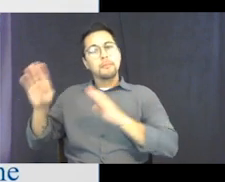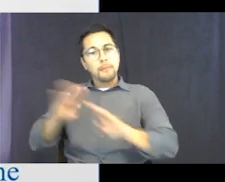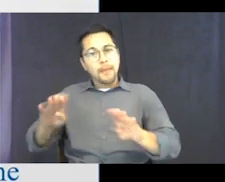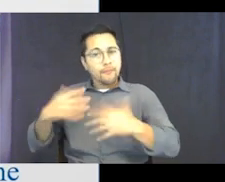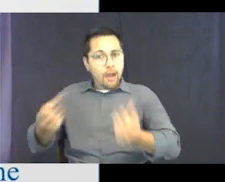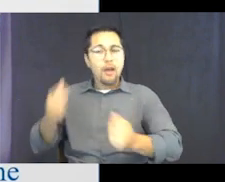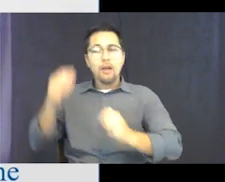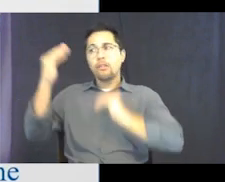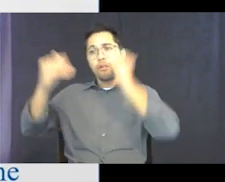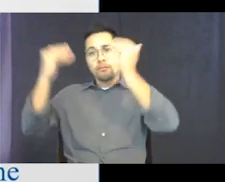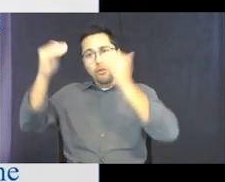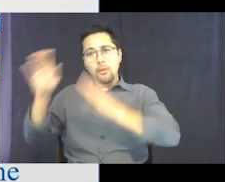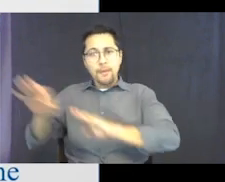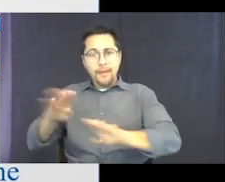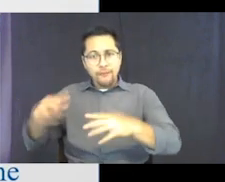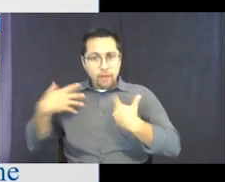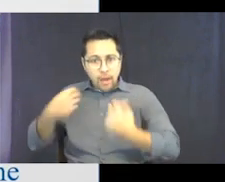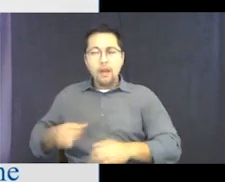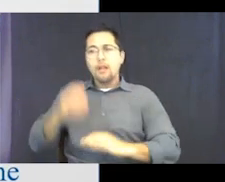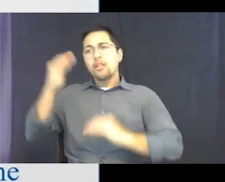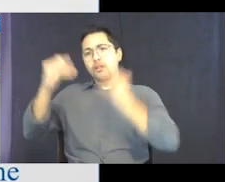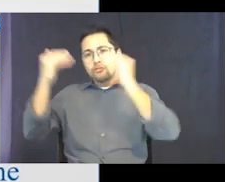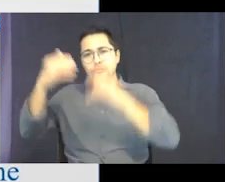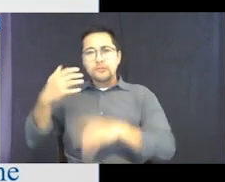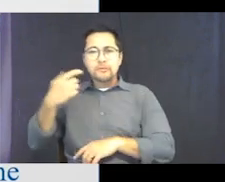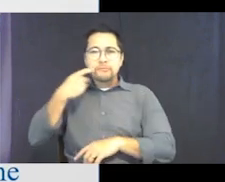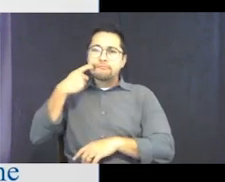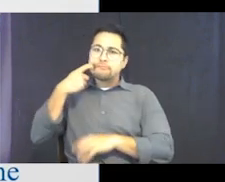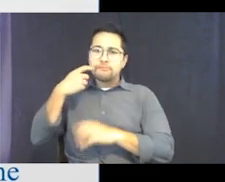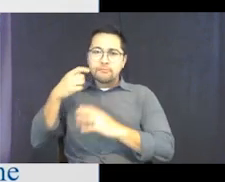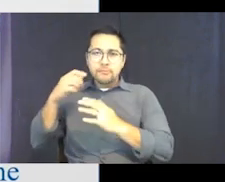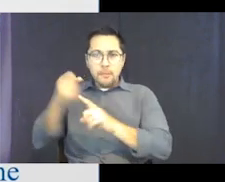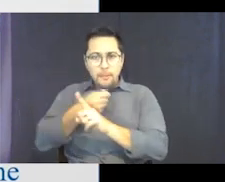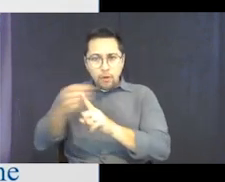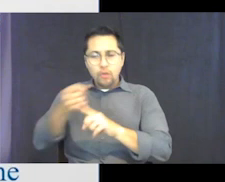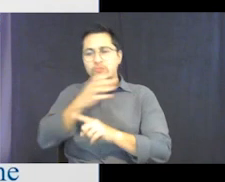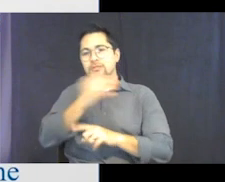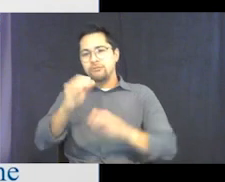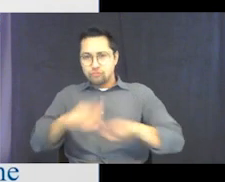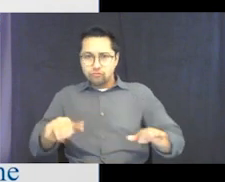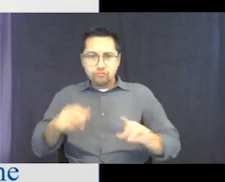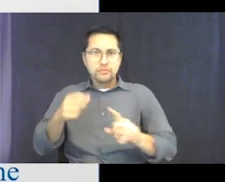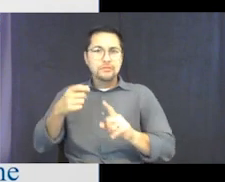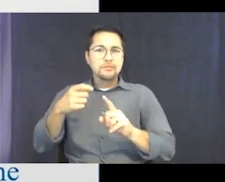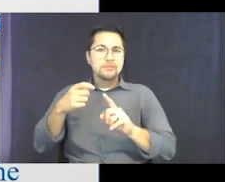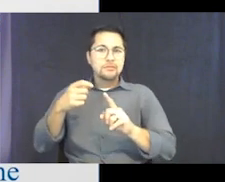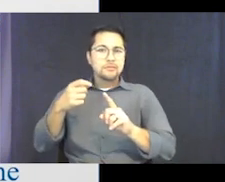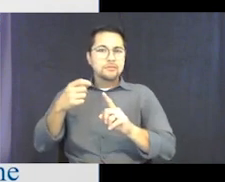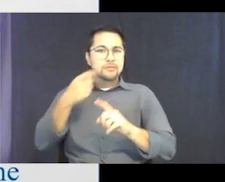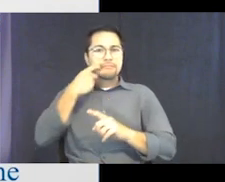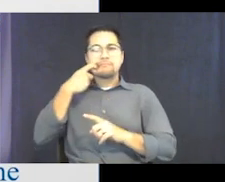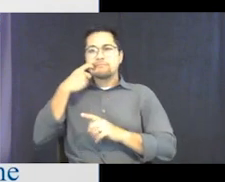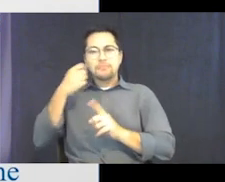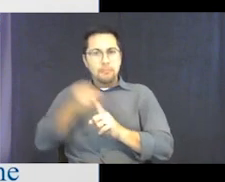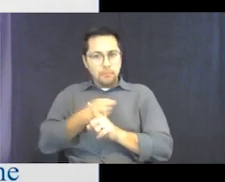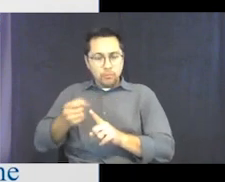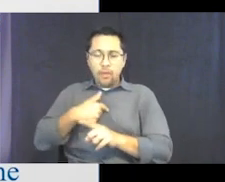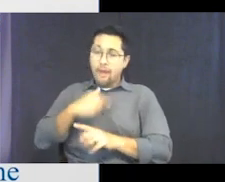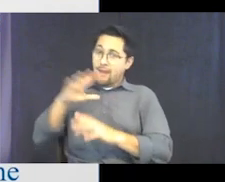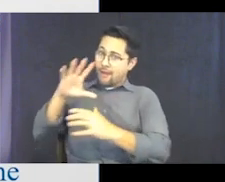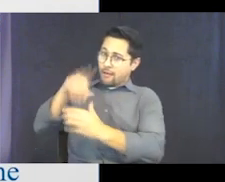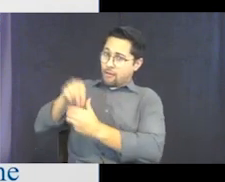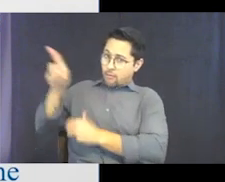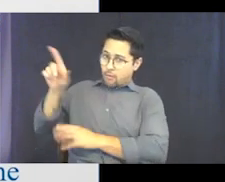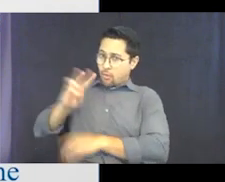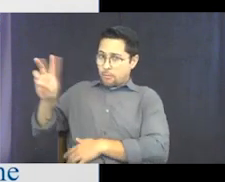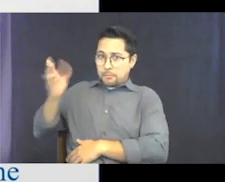adult substance abuse, and children's substance abuse. And we have included the website here if you'd like